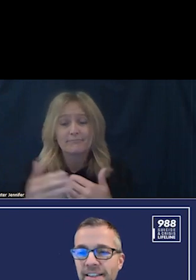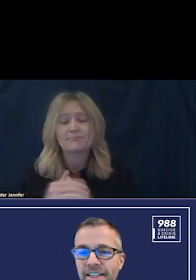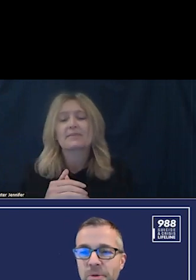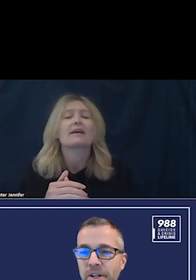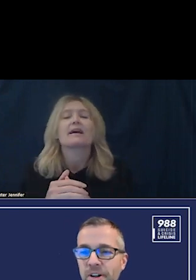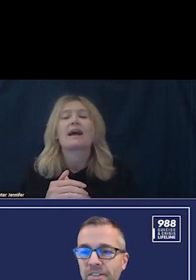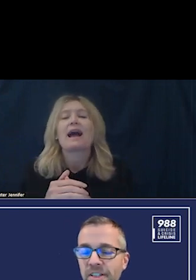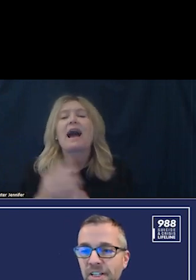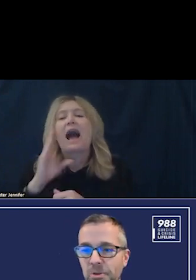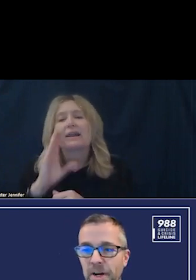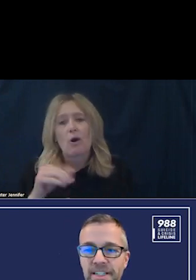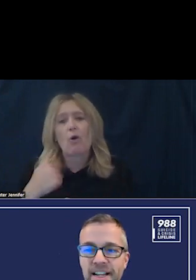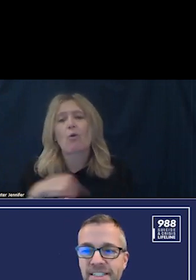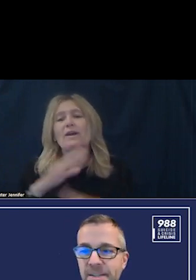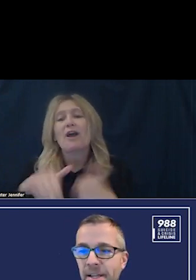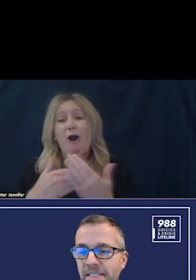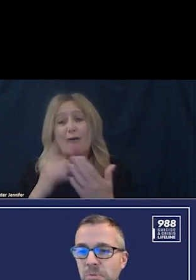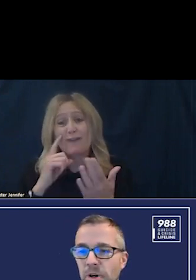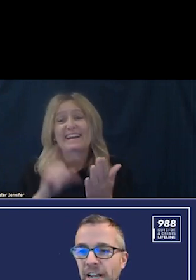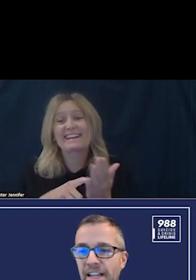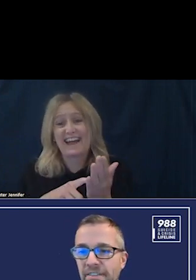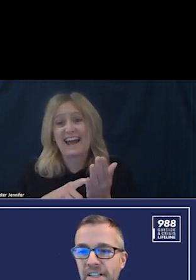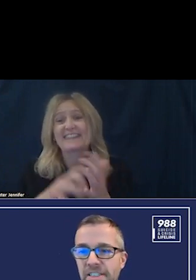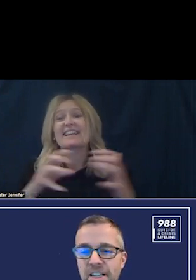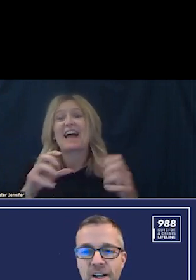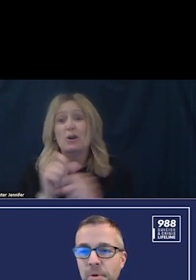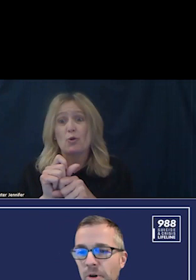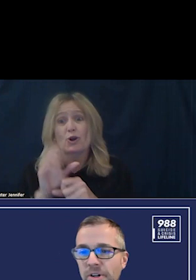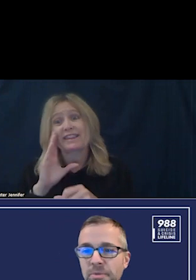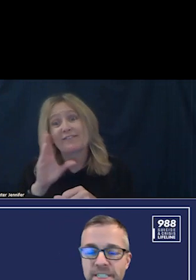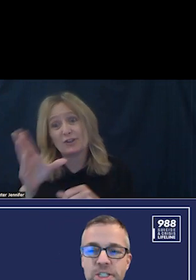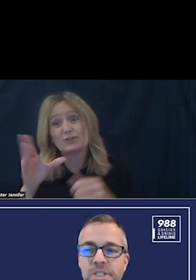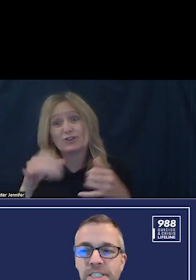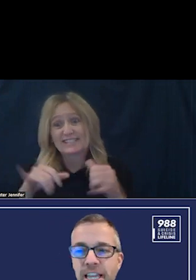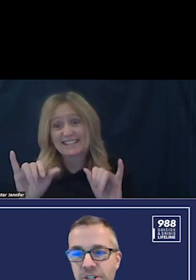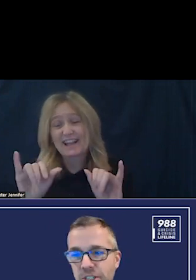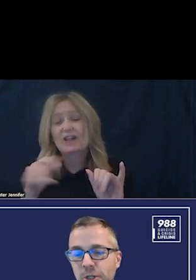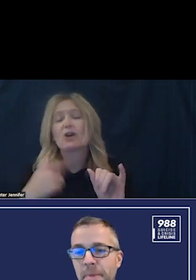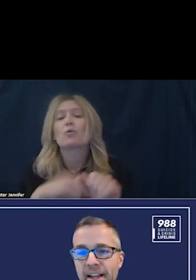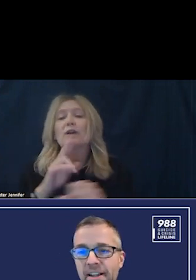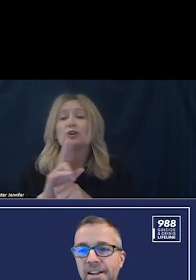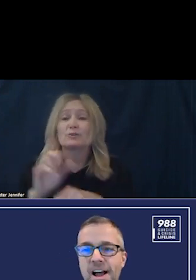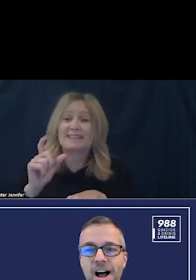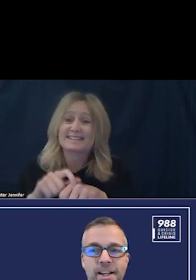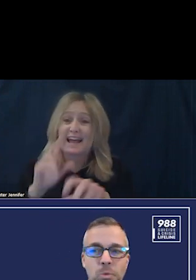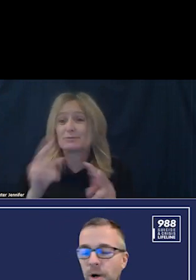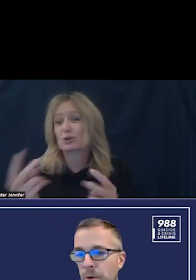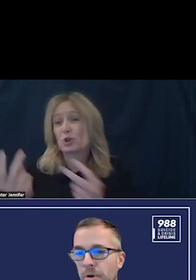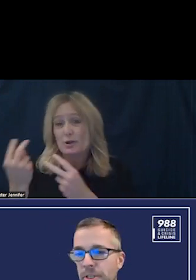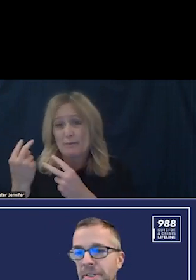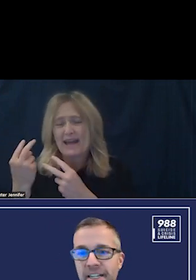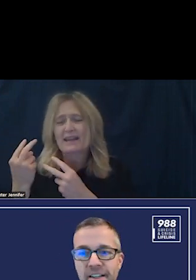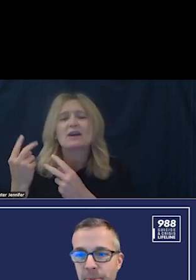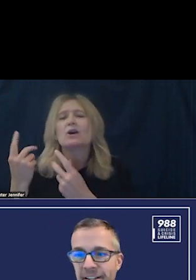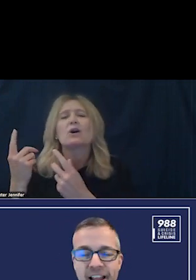While I know we all recognize the immense work ahead of us, we did use this occasion to look back on where we